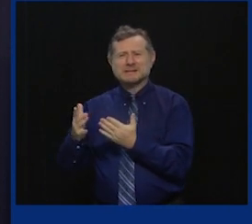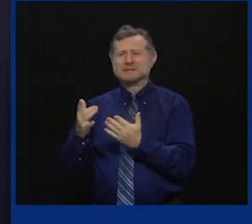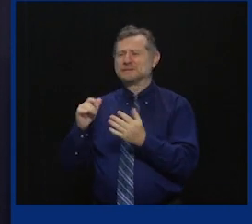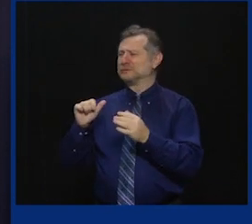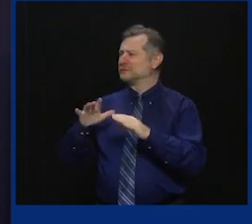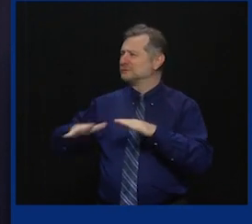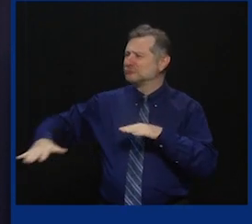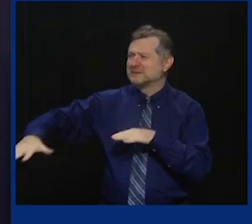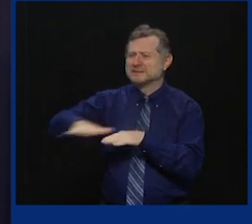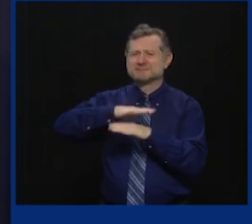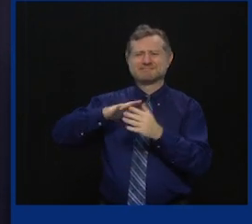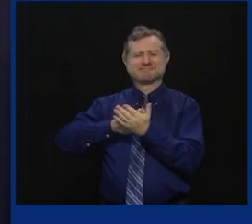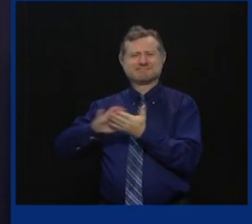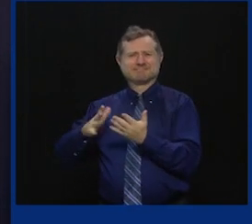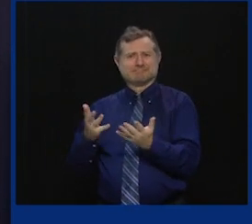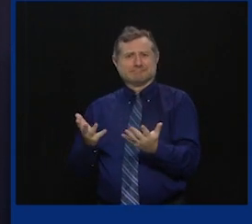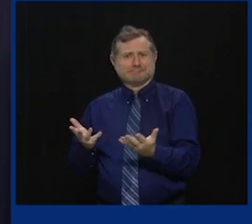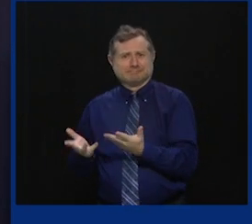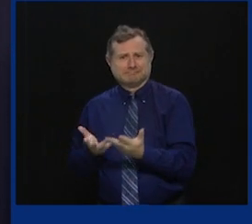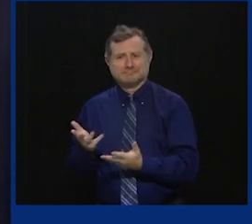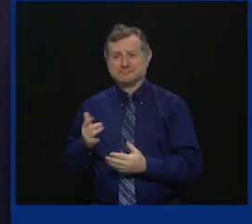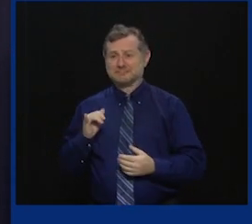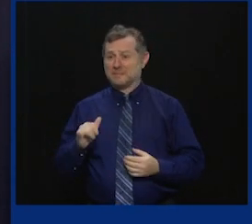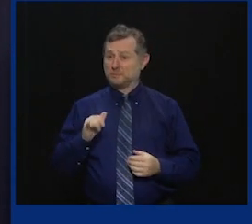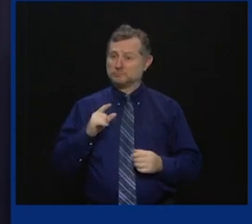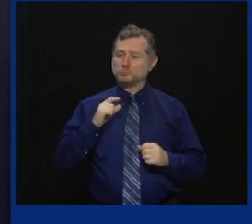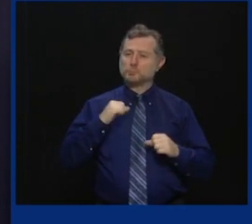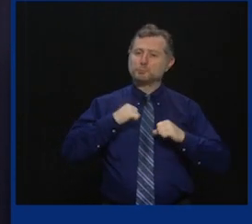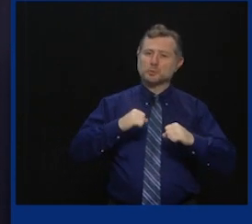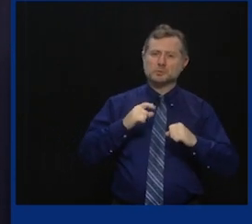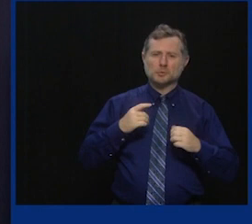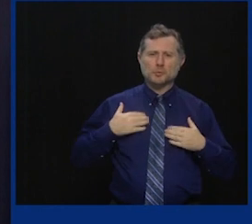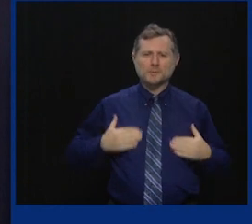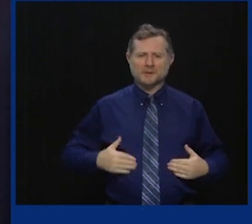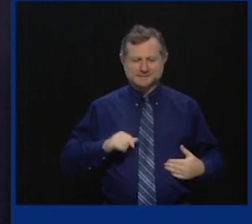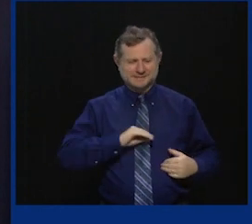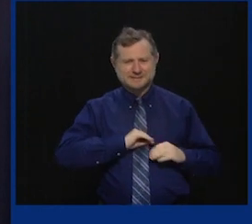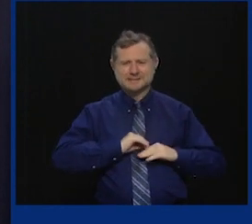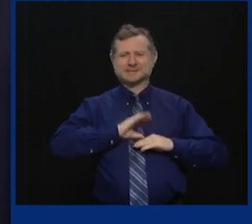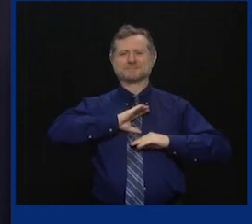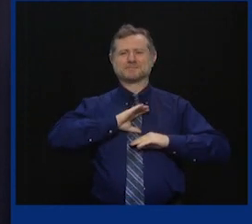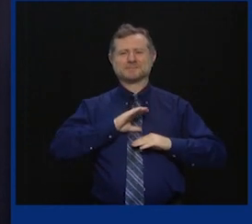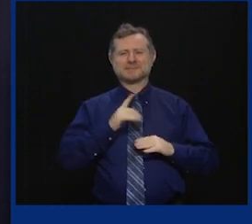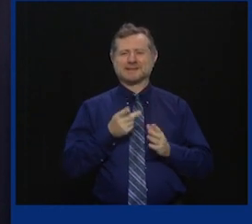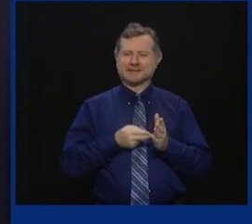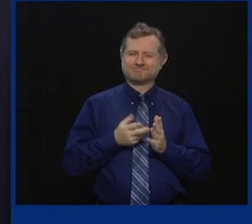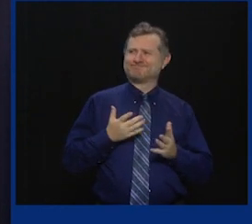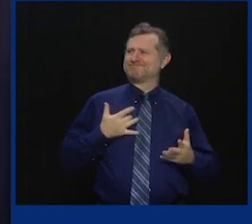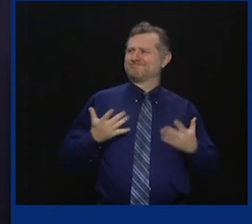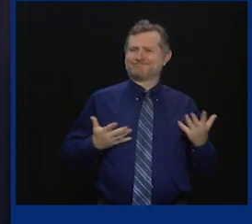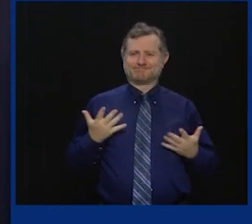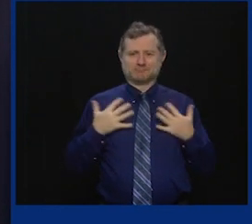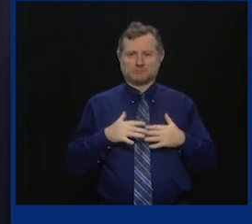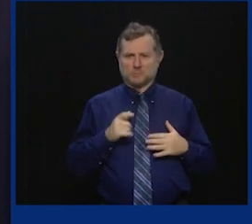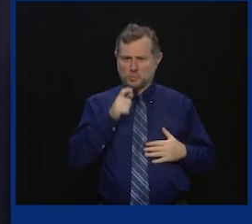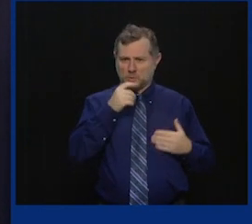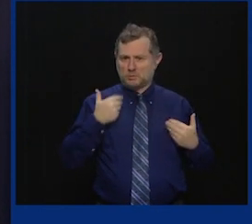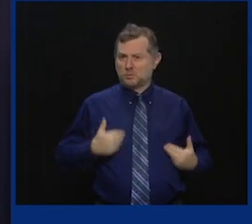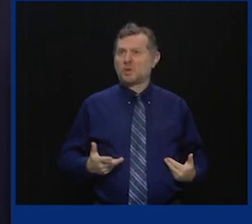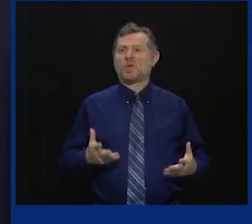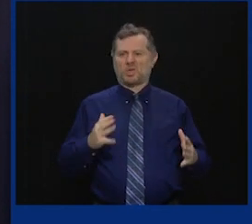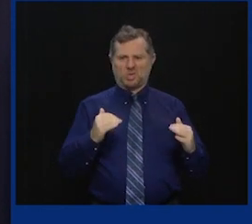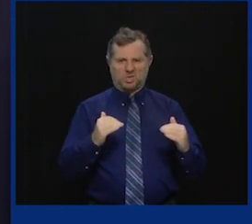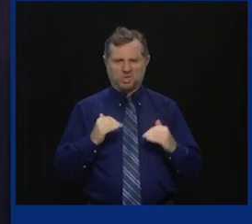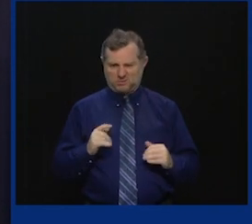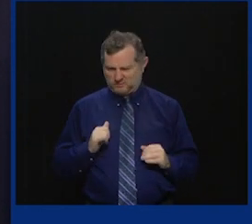safe. It's also about protecting human dignity. Again, this questions who we are as a people when we can allow situations, as we've